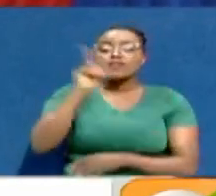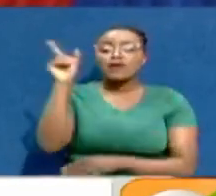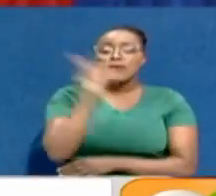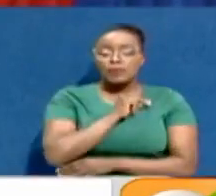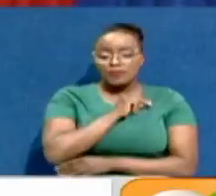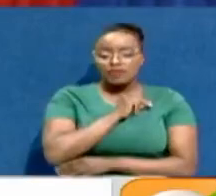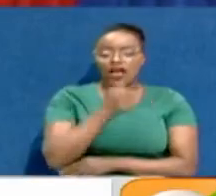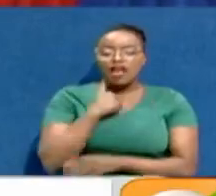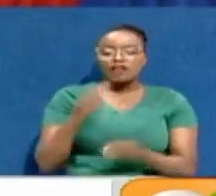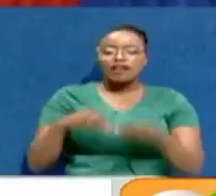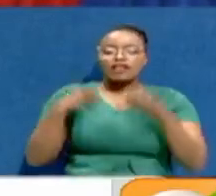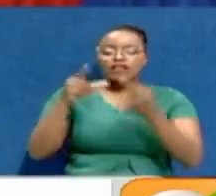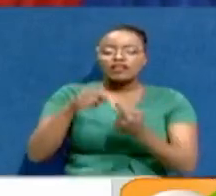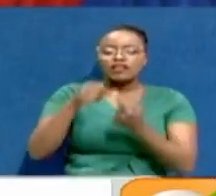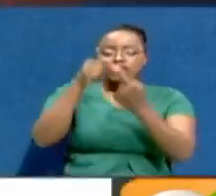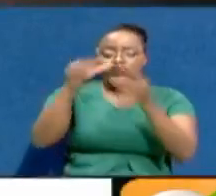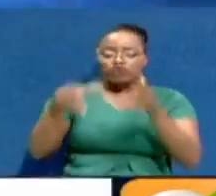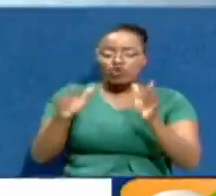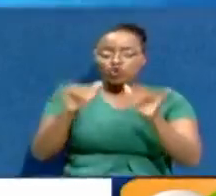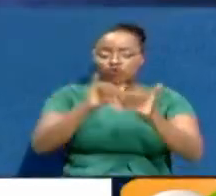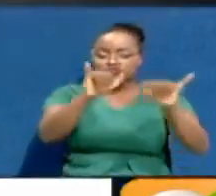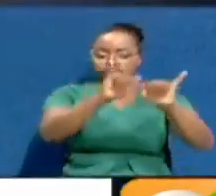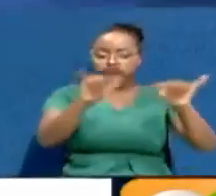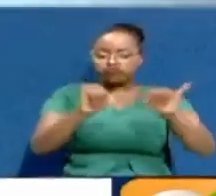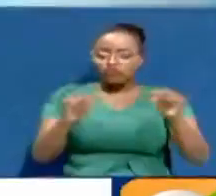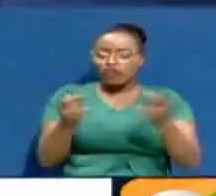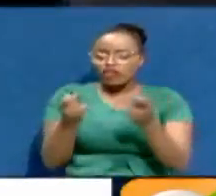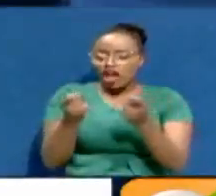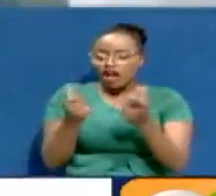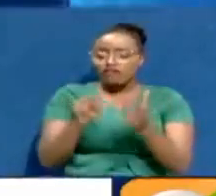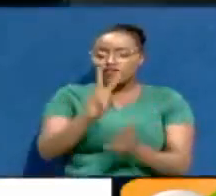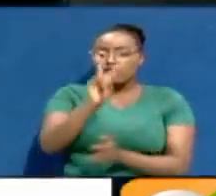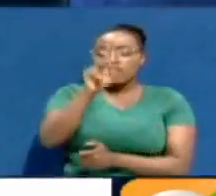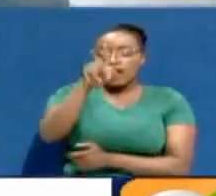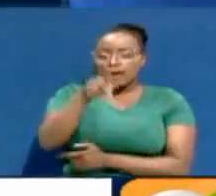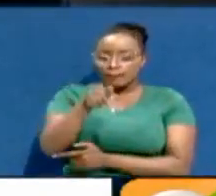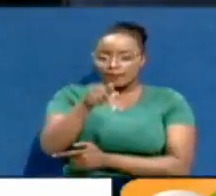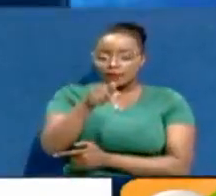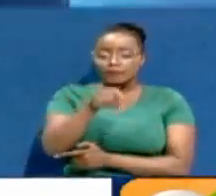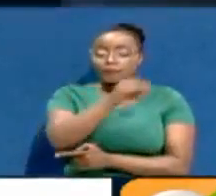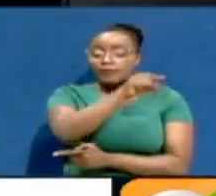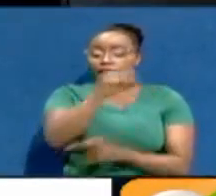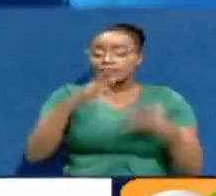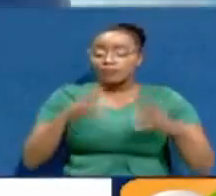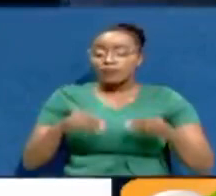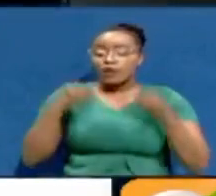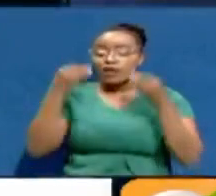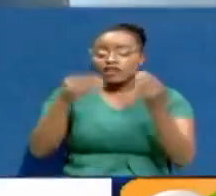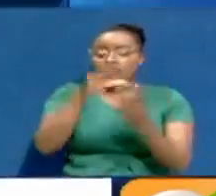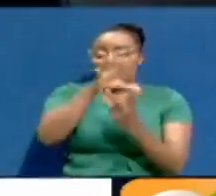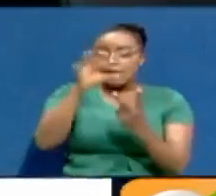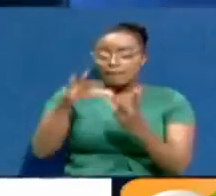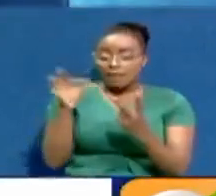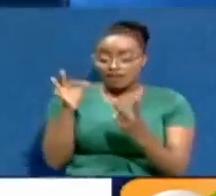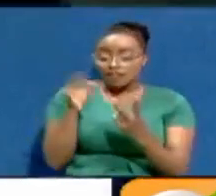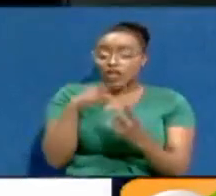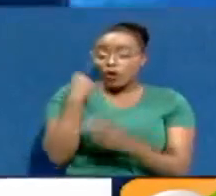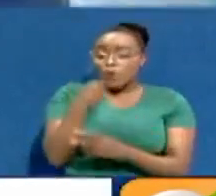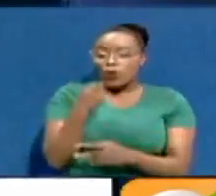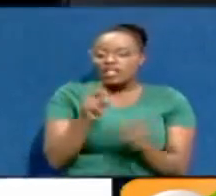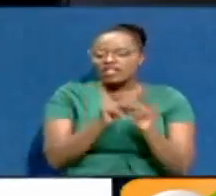directive granting special road clearance to a select list of VIPs. Those accorded the privilege